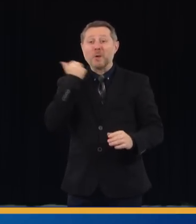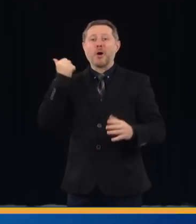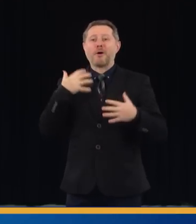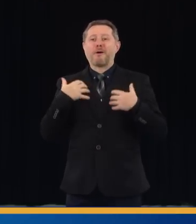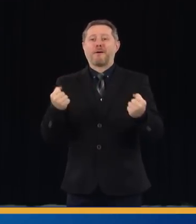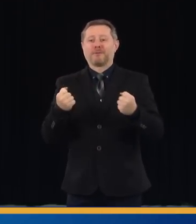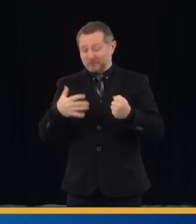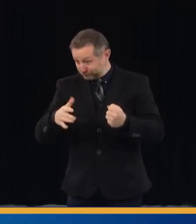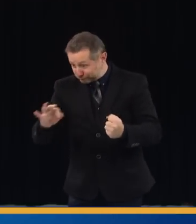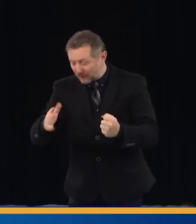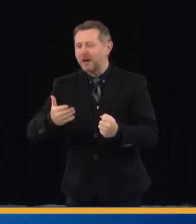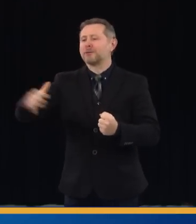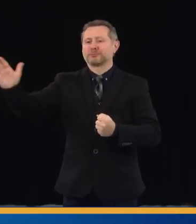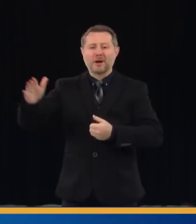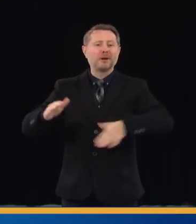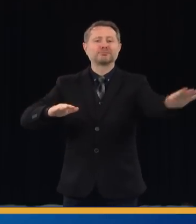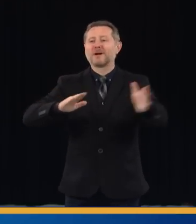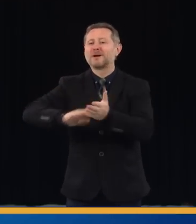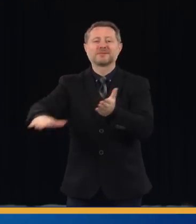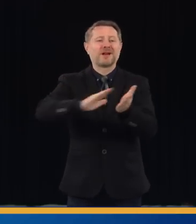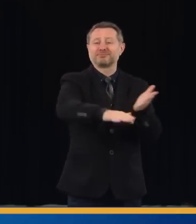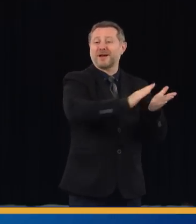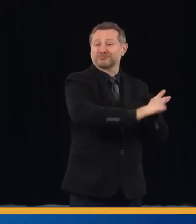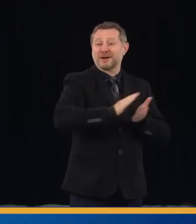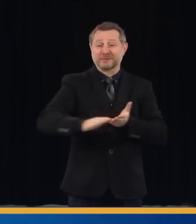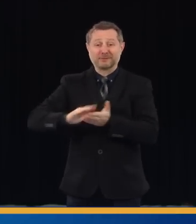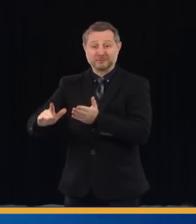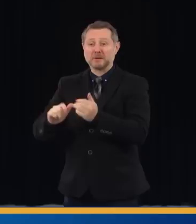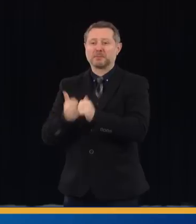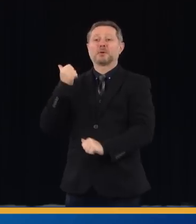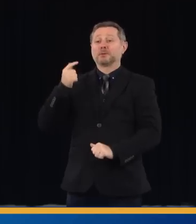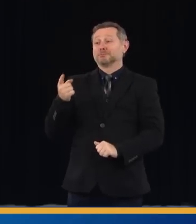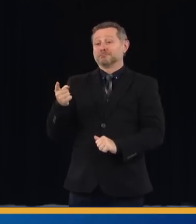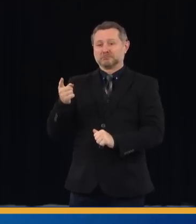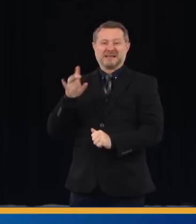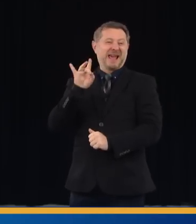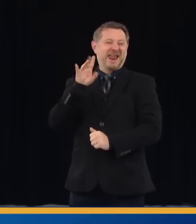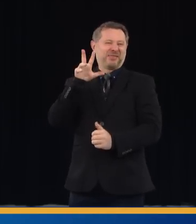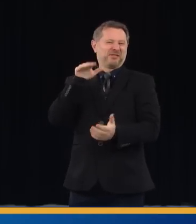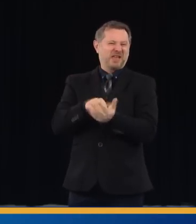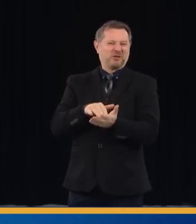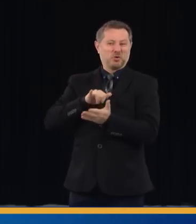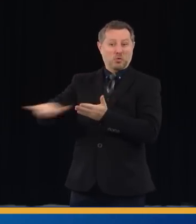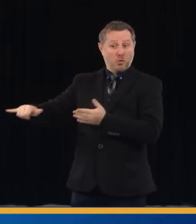states, New York is at 83,000. New Jersey is at 18,000.